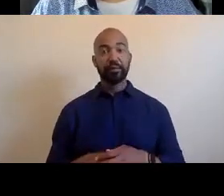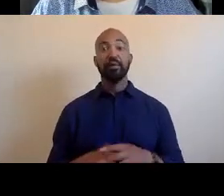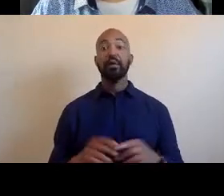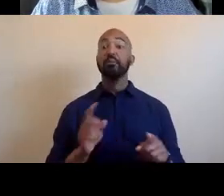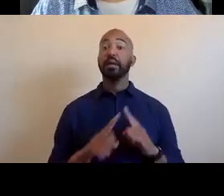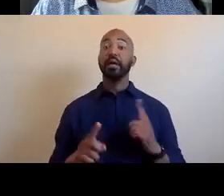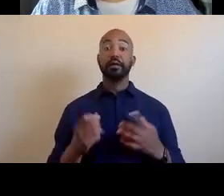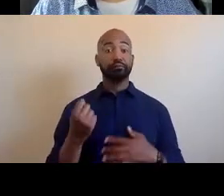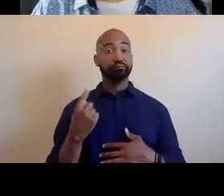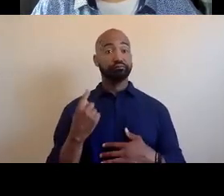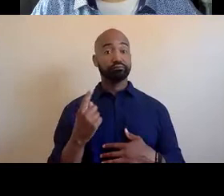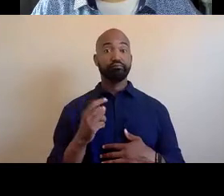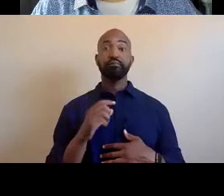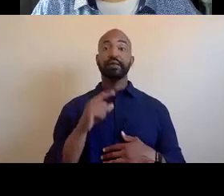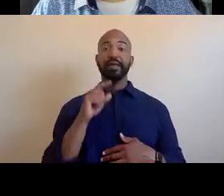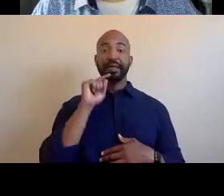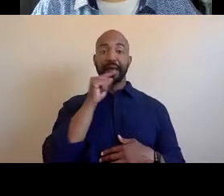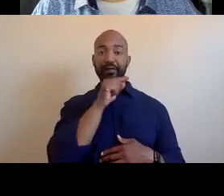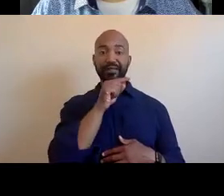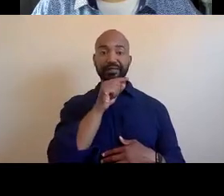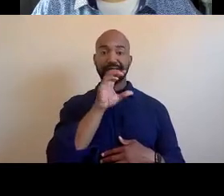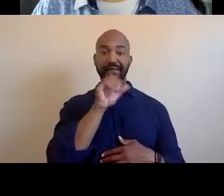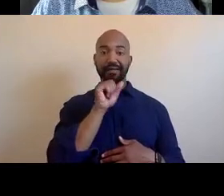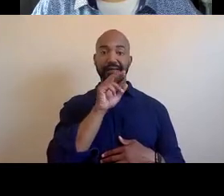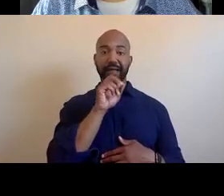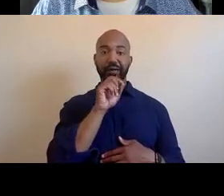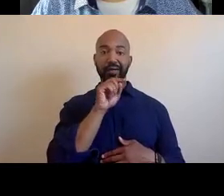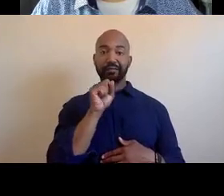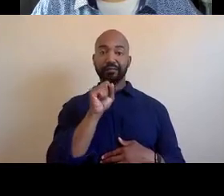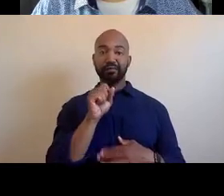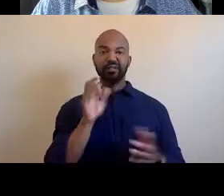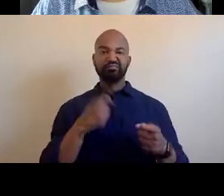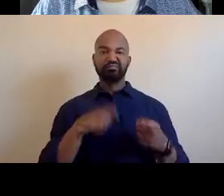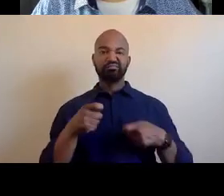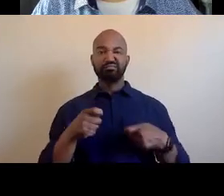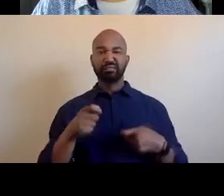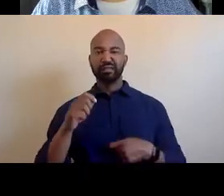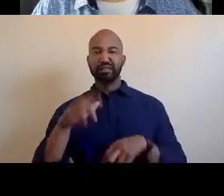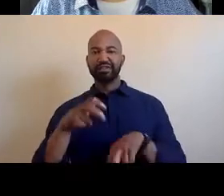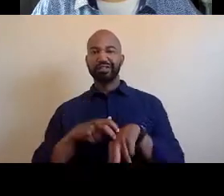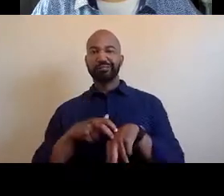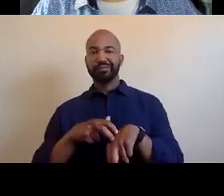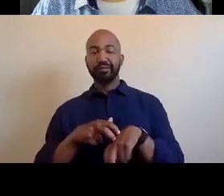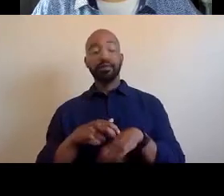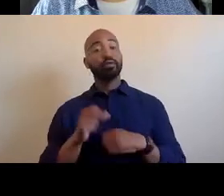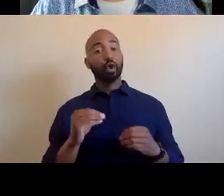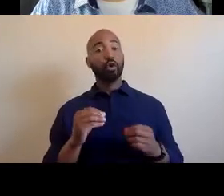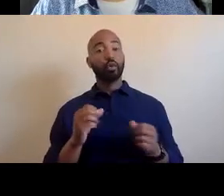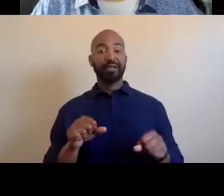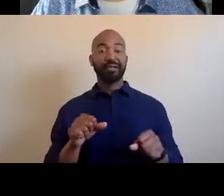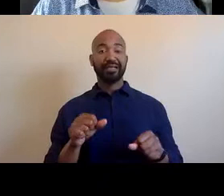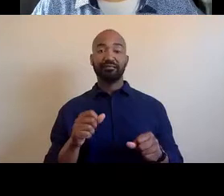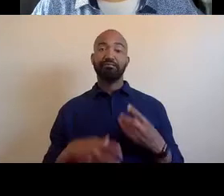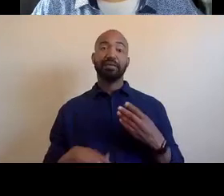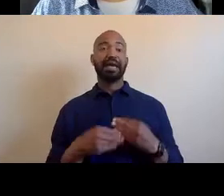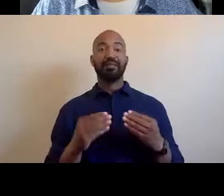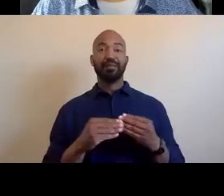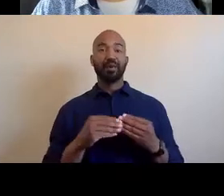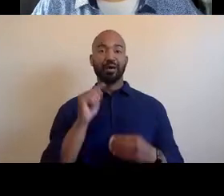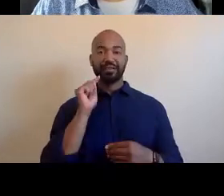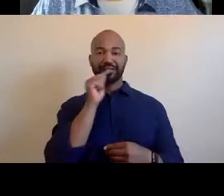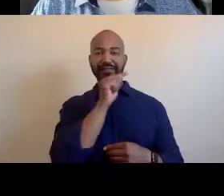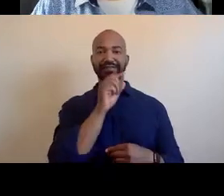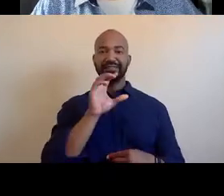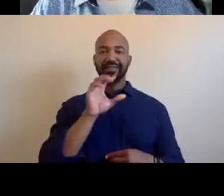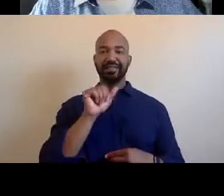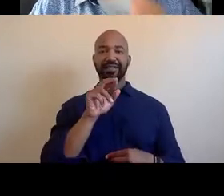carrots instead of chips, for example. So, we should all increase the population of carrots in our house. But